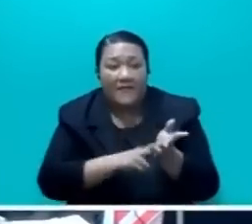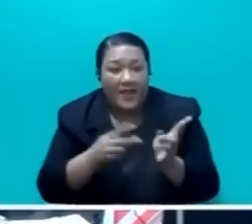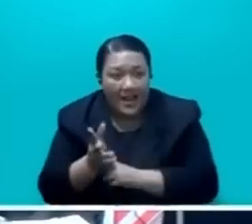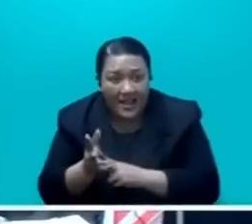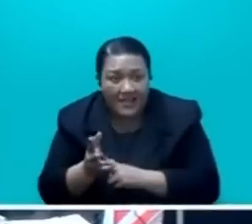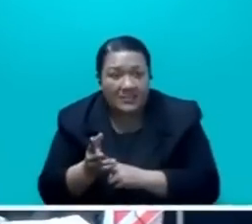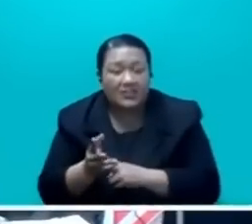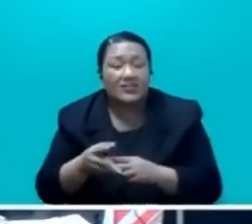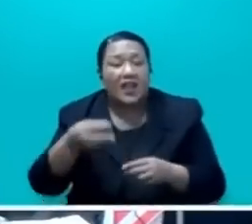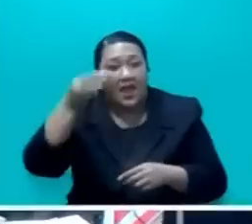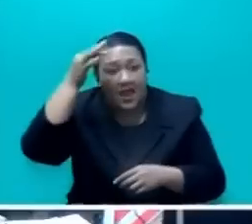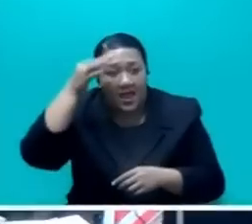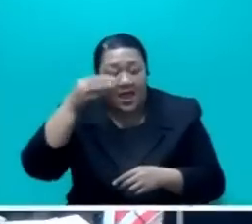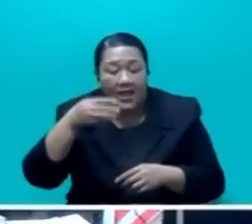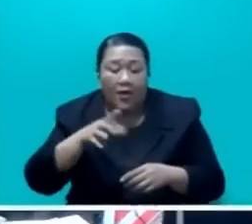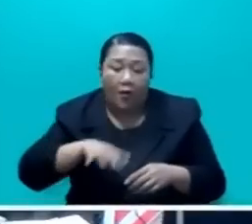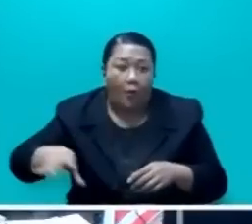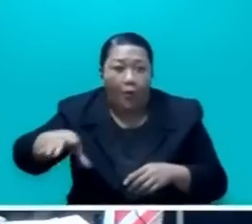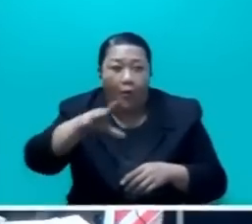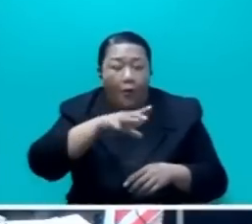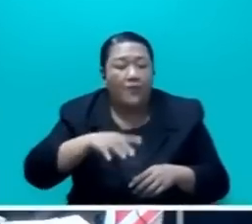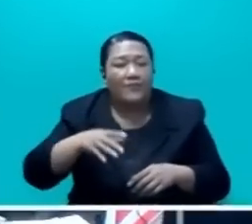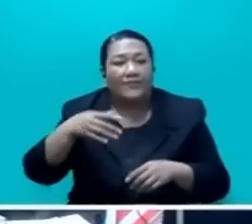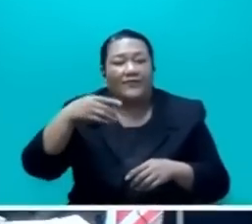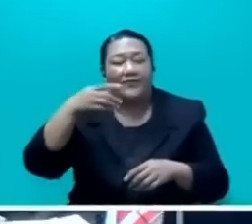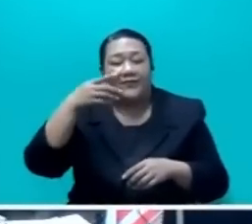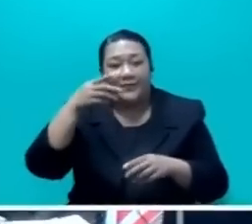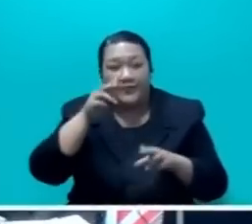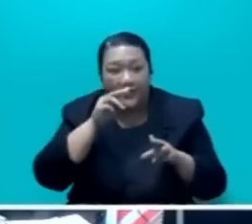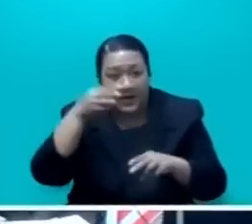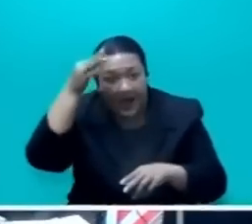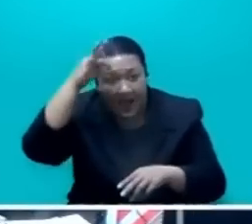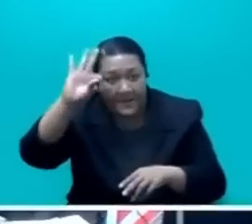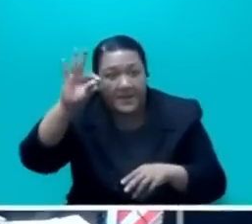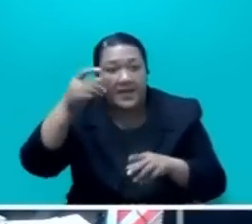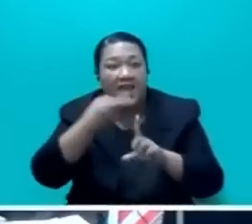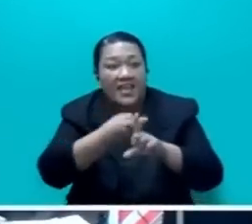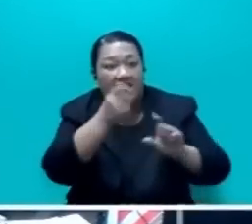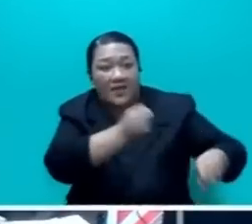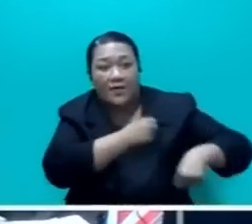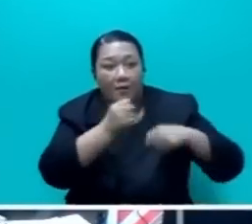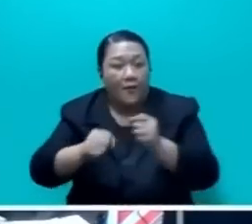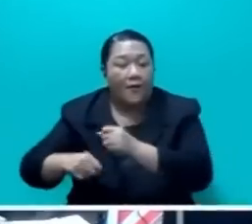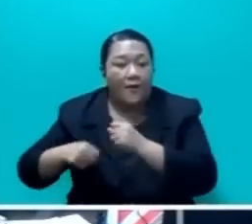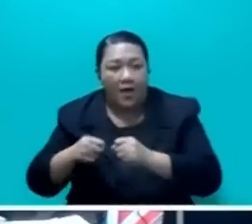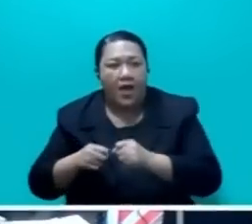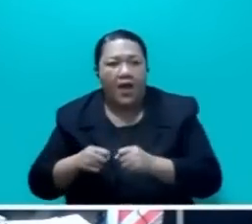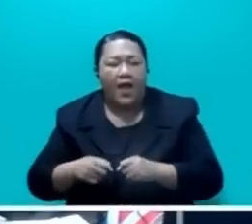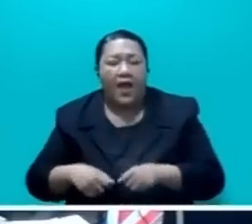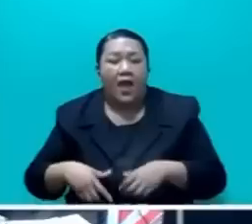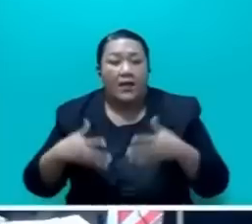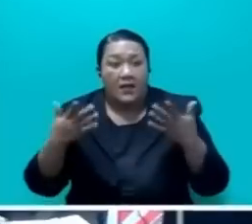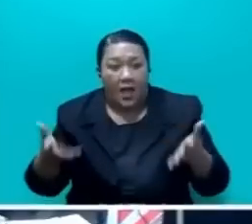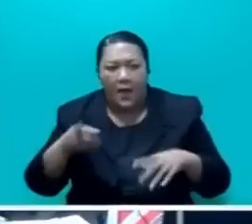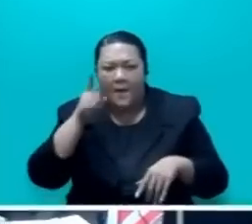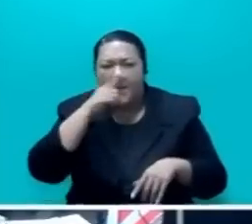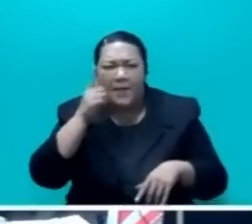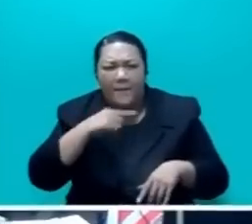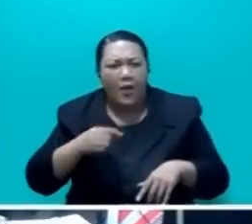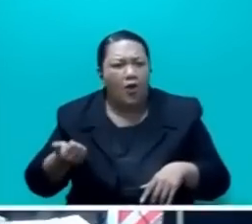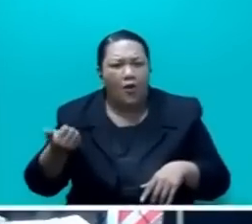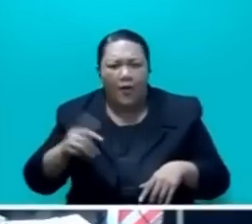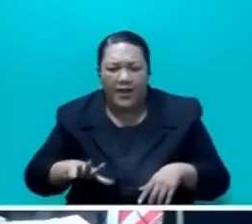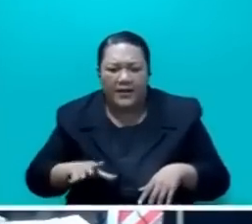Rotuma, from our towns and cities, our people have caused ripples of change. Together, we have swept down the walls of oppression